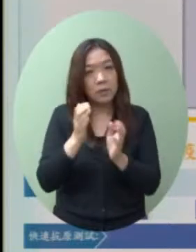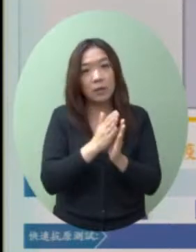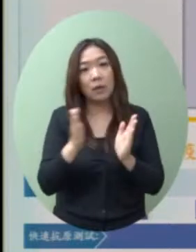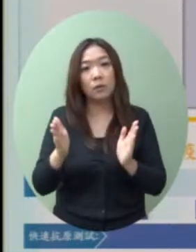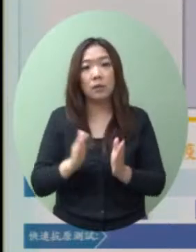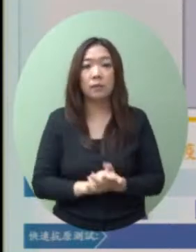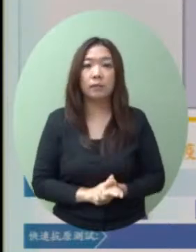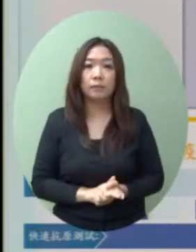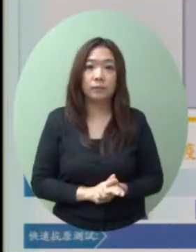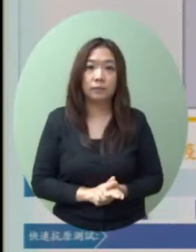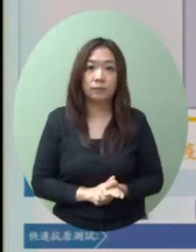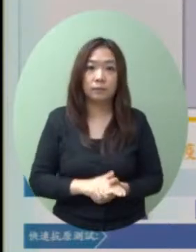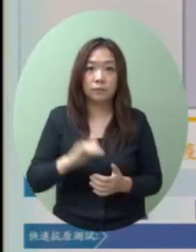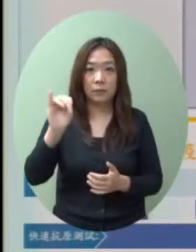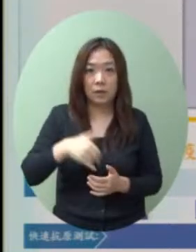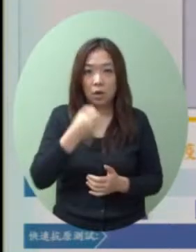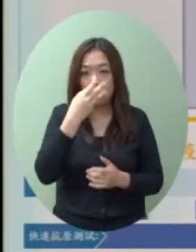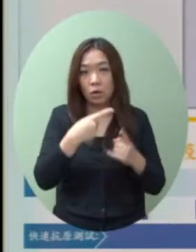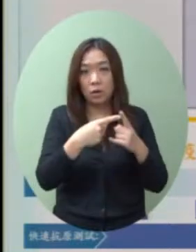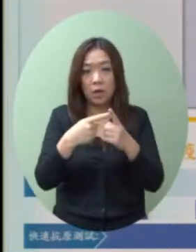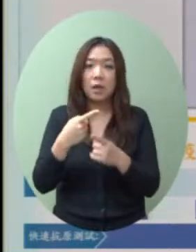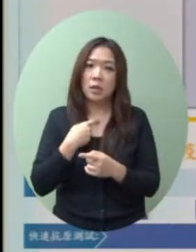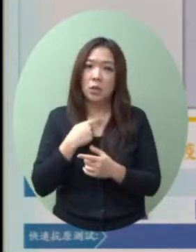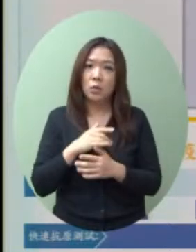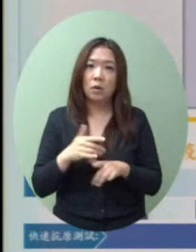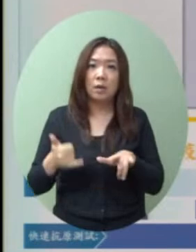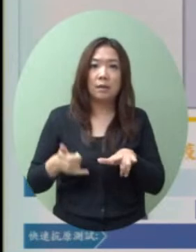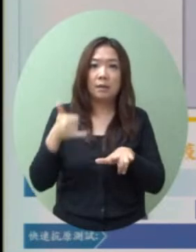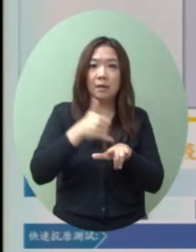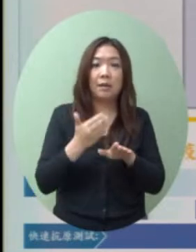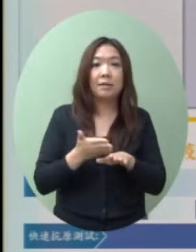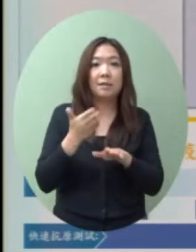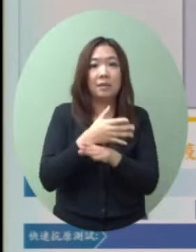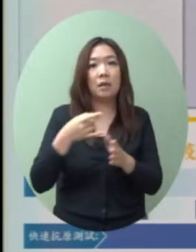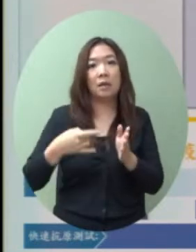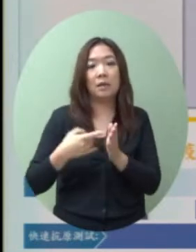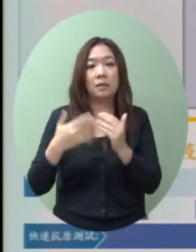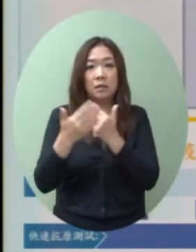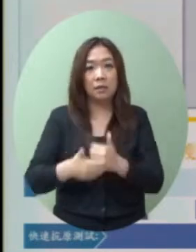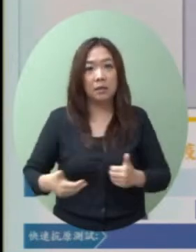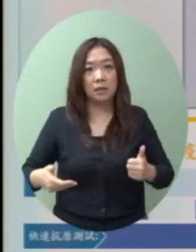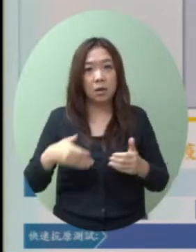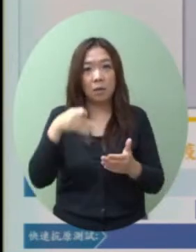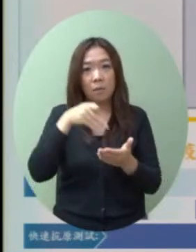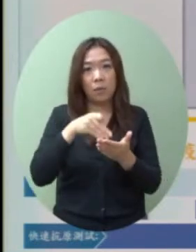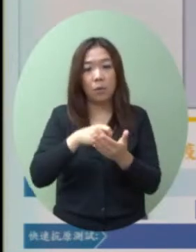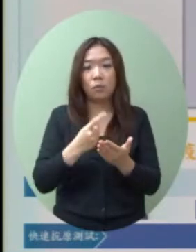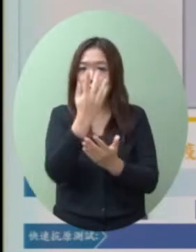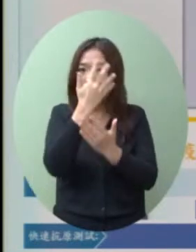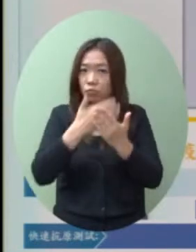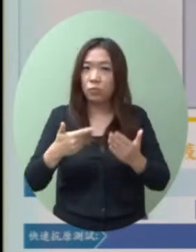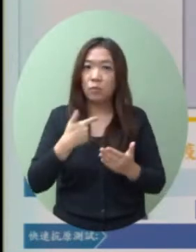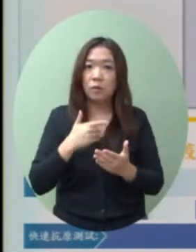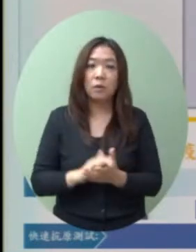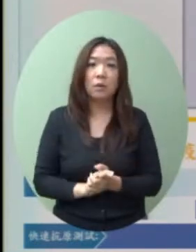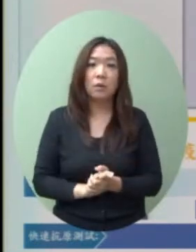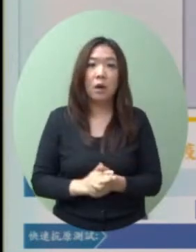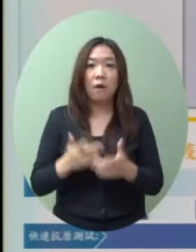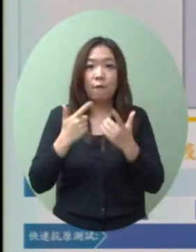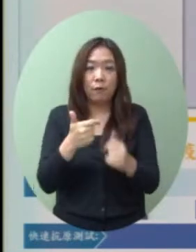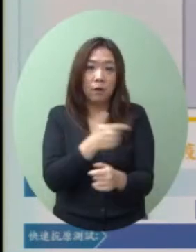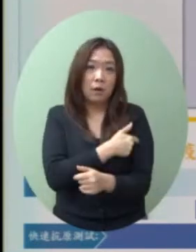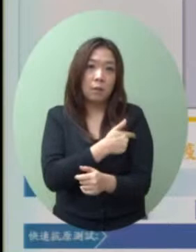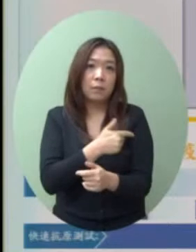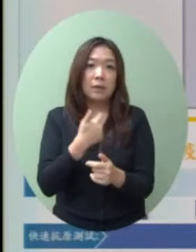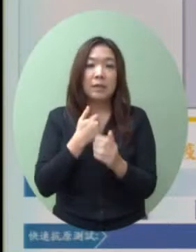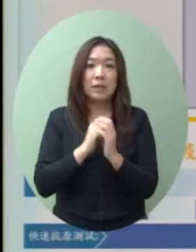We will also streamline the procedure of quarantine. For arrivals, they have to complete